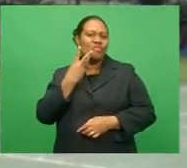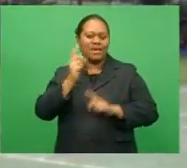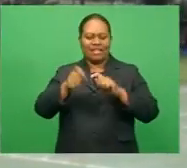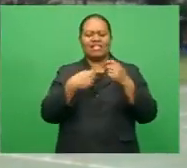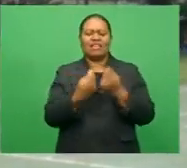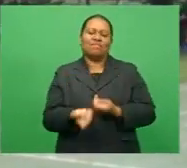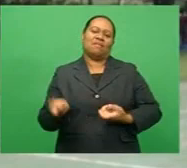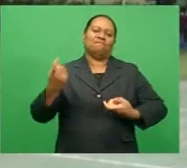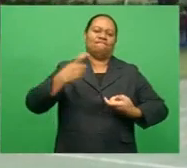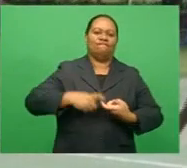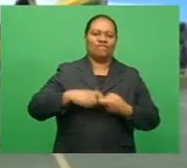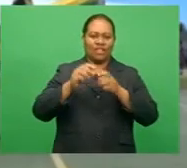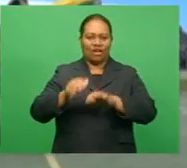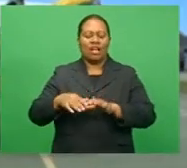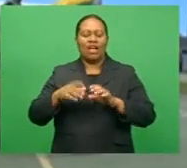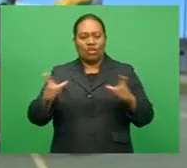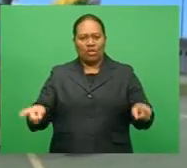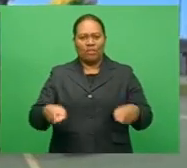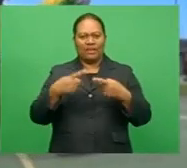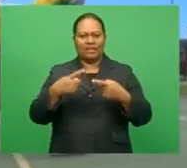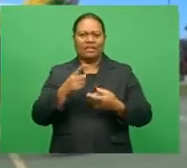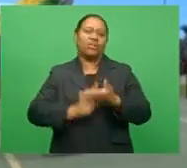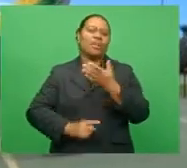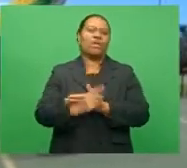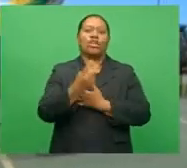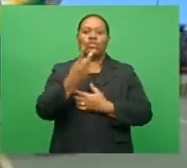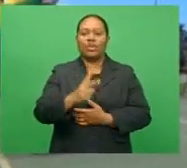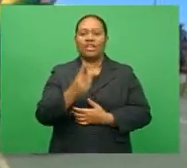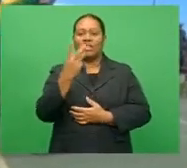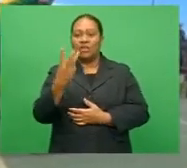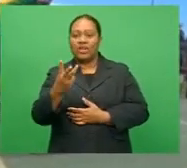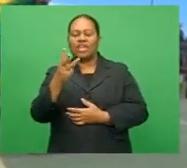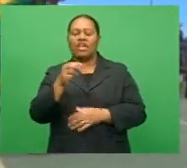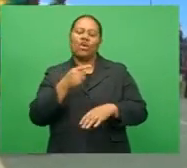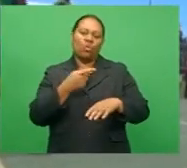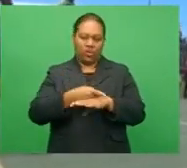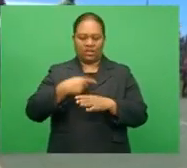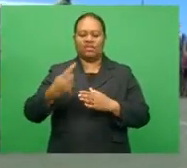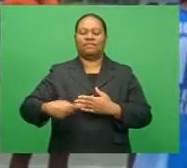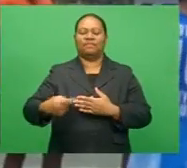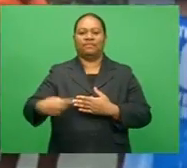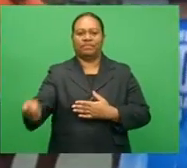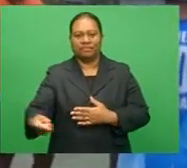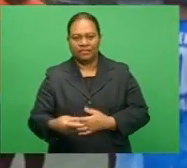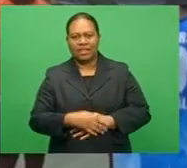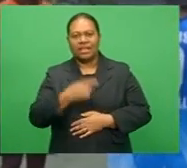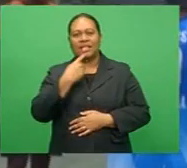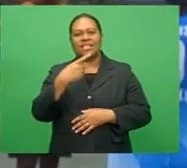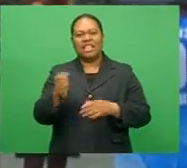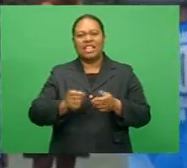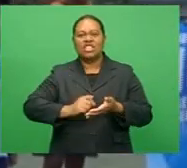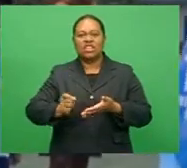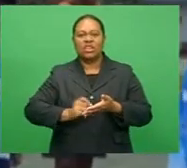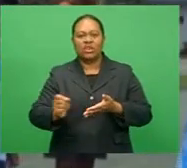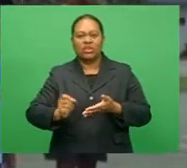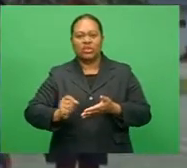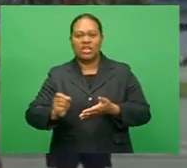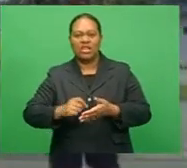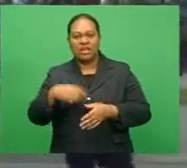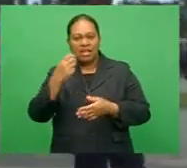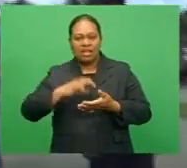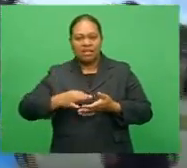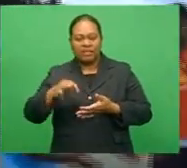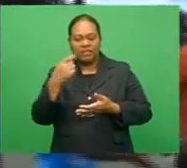of the competition. The tournament will run over the next 23 weeks. Interim General Secretary Semaima Langilangi says